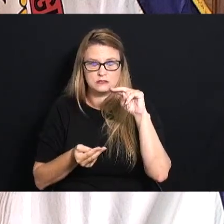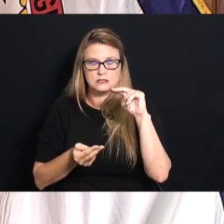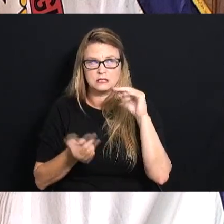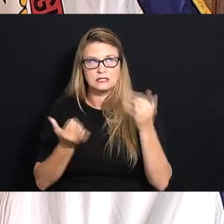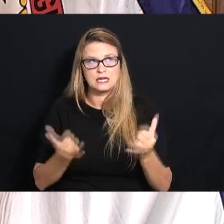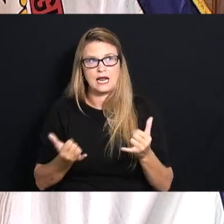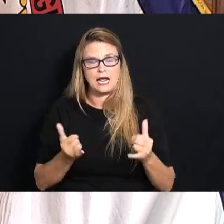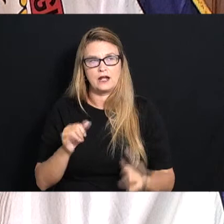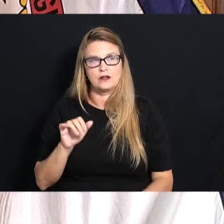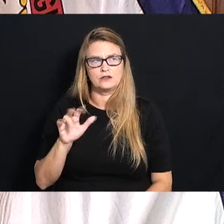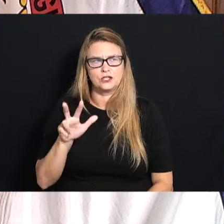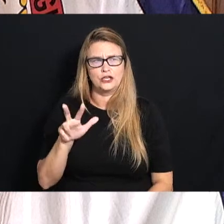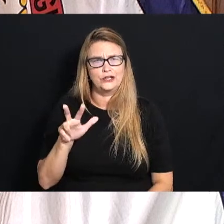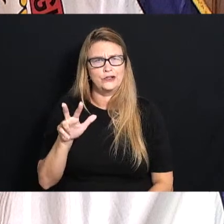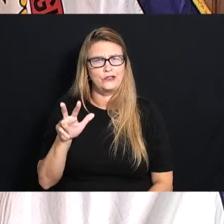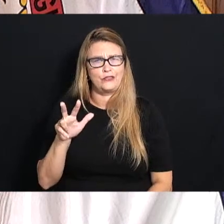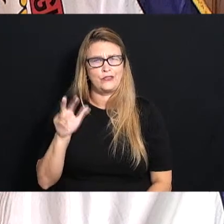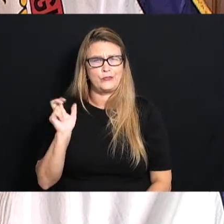is